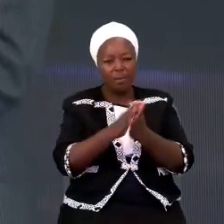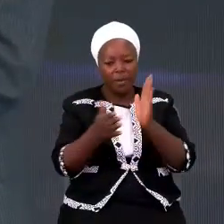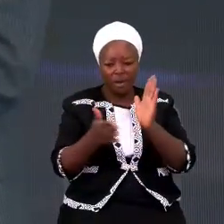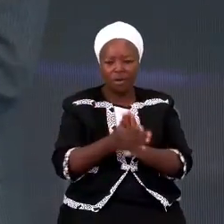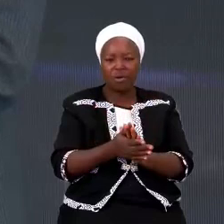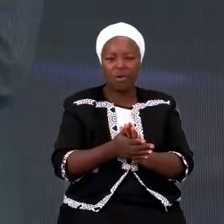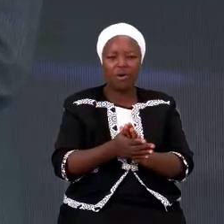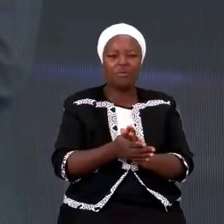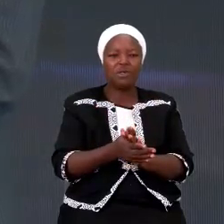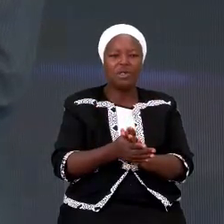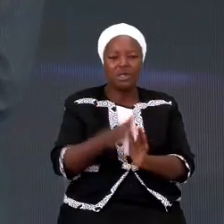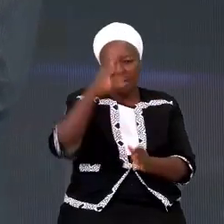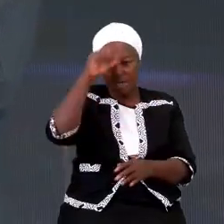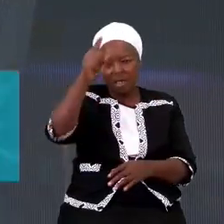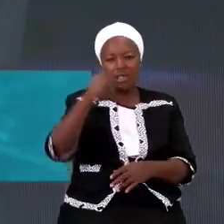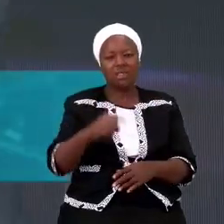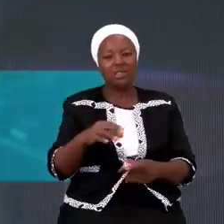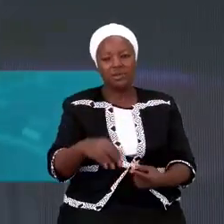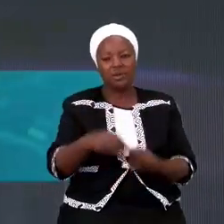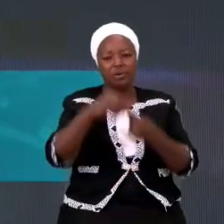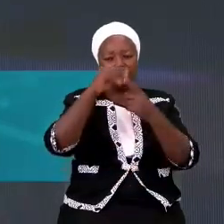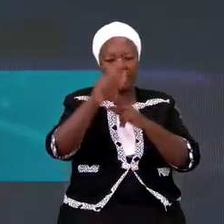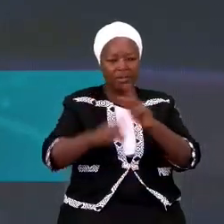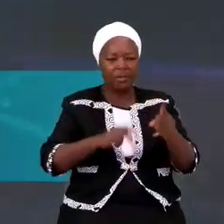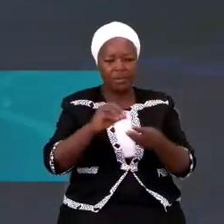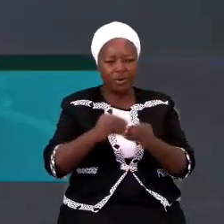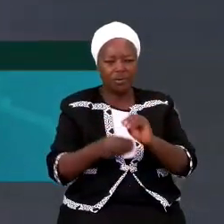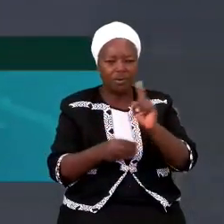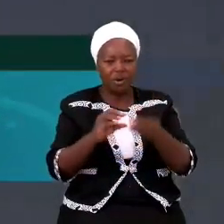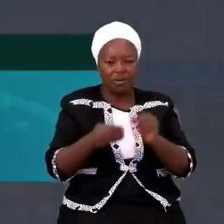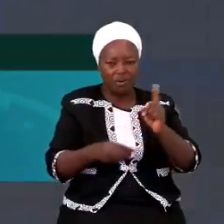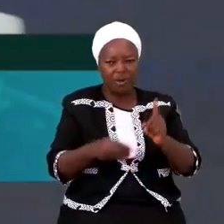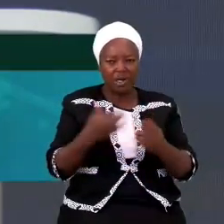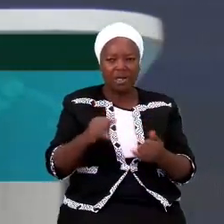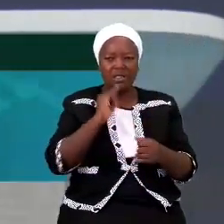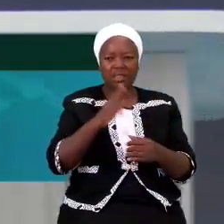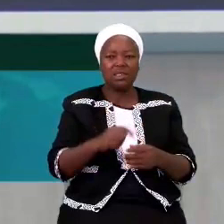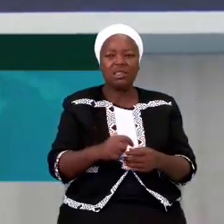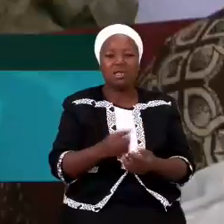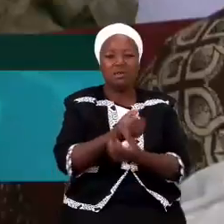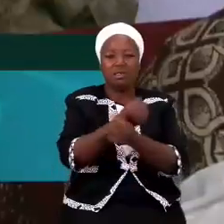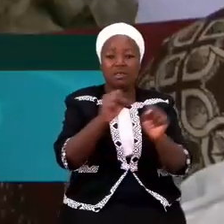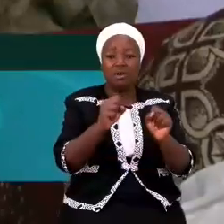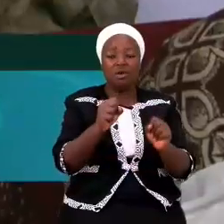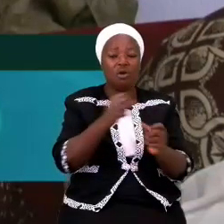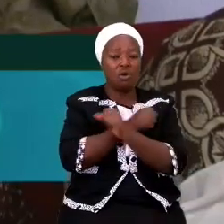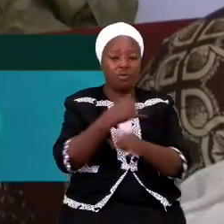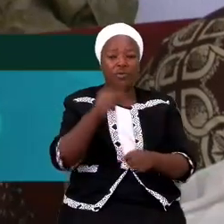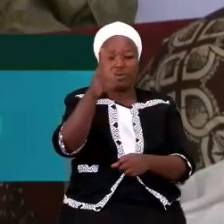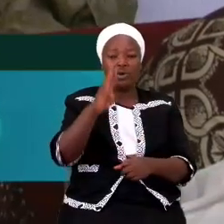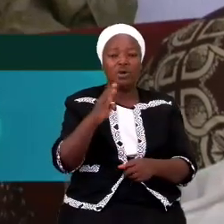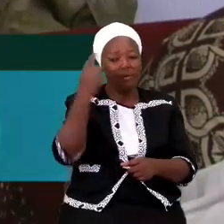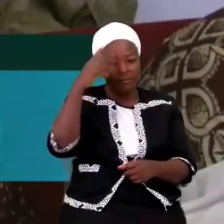love of God for the penitent. Now, the love of God is there, is constant, but